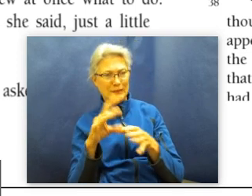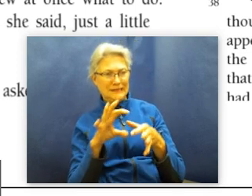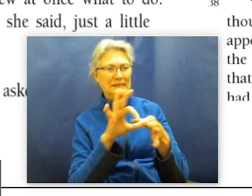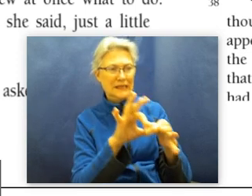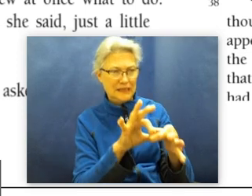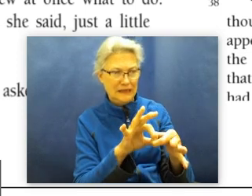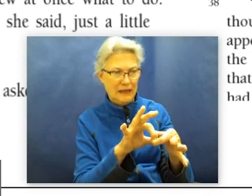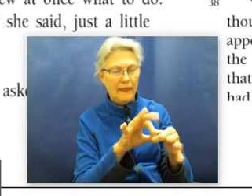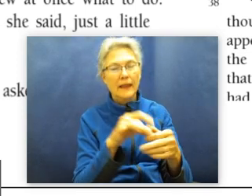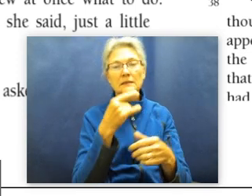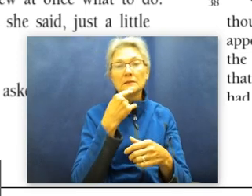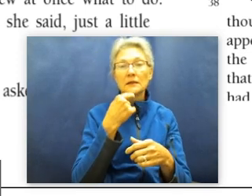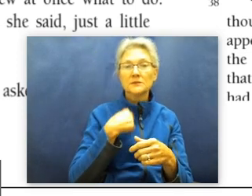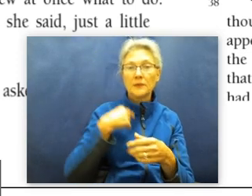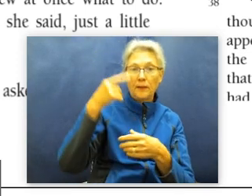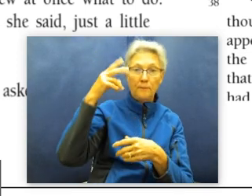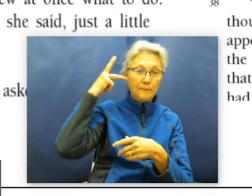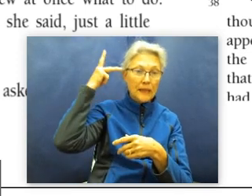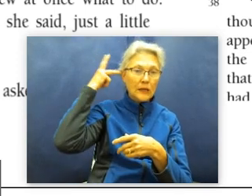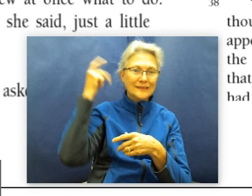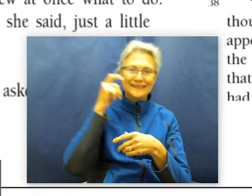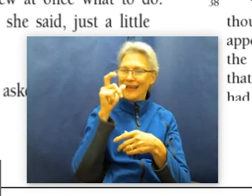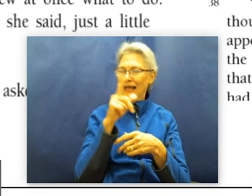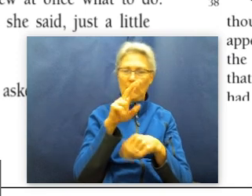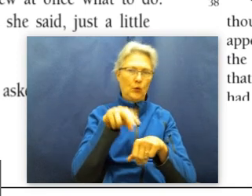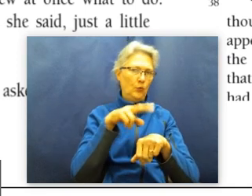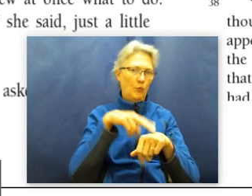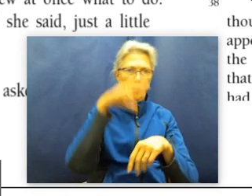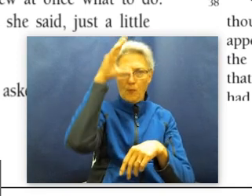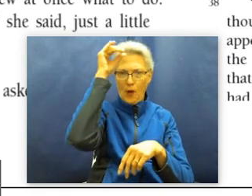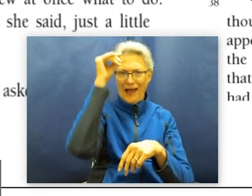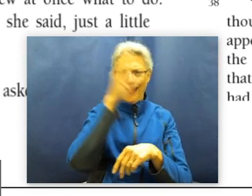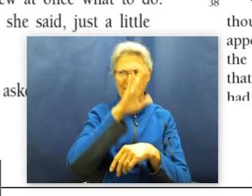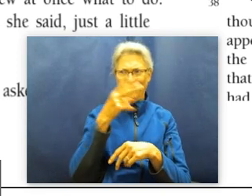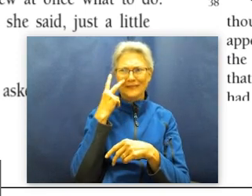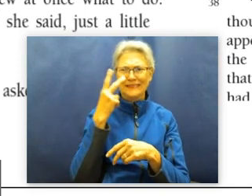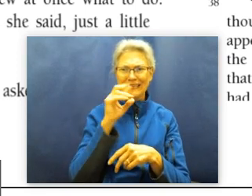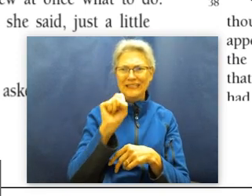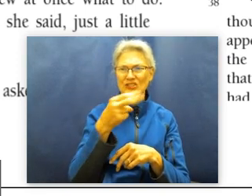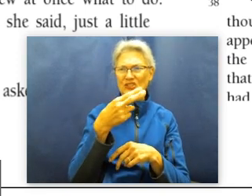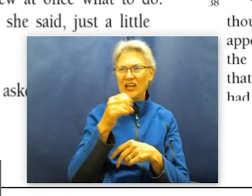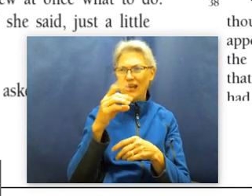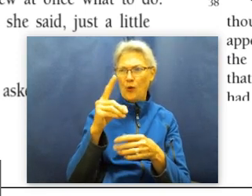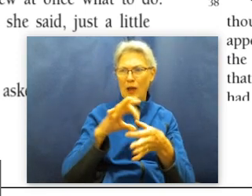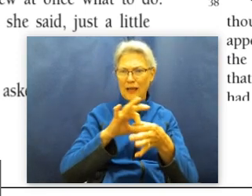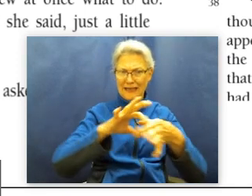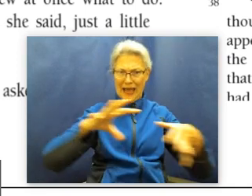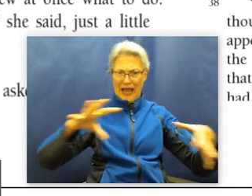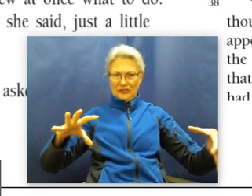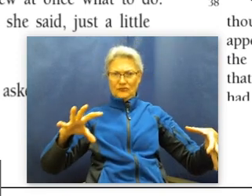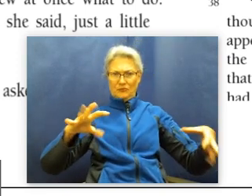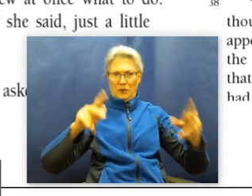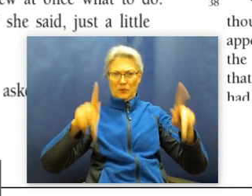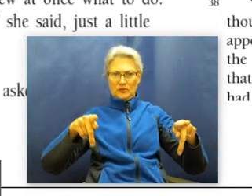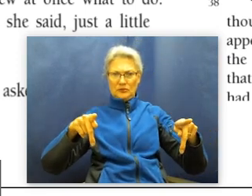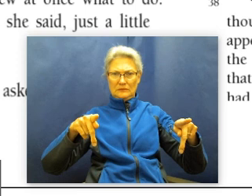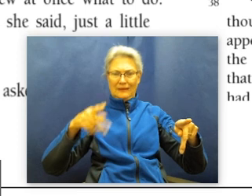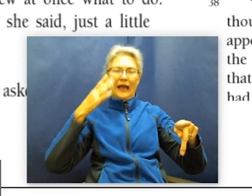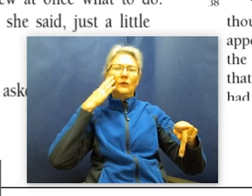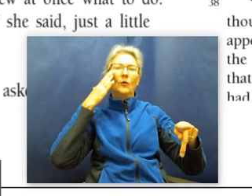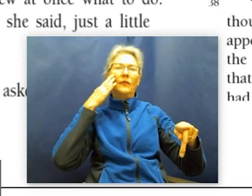that Peter is not an ordinary boy because I've never seen a shadow detach from someone. And I know that that